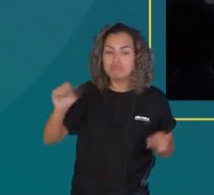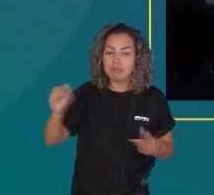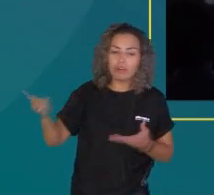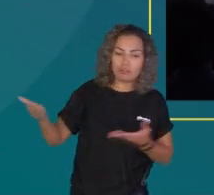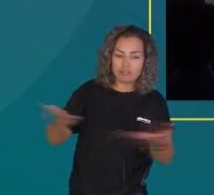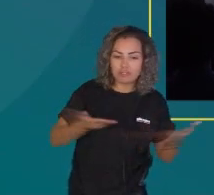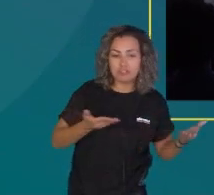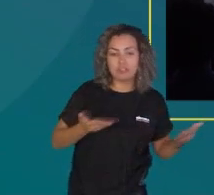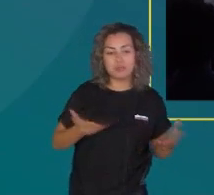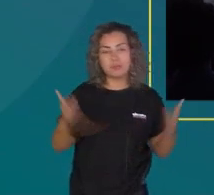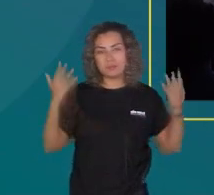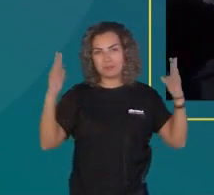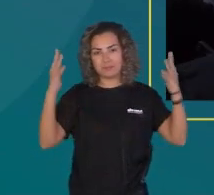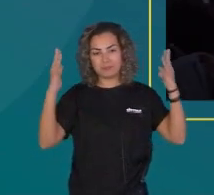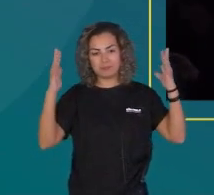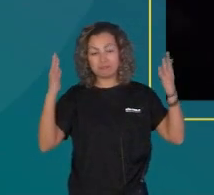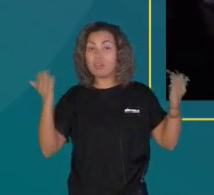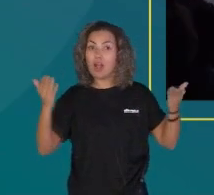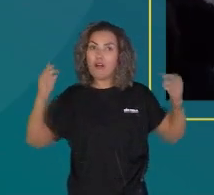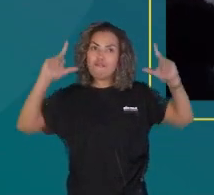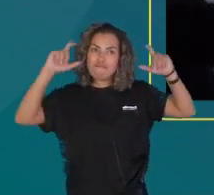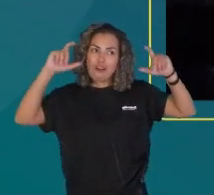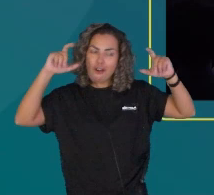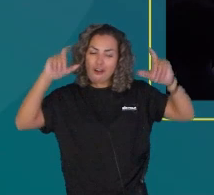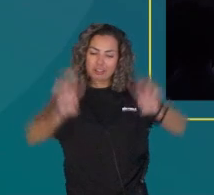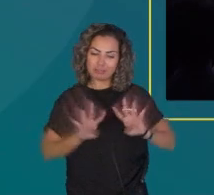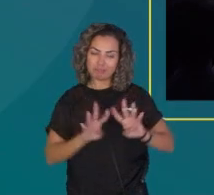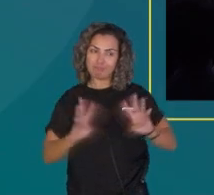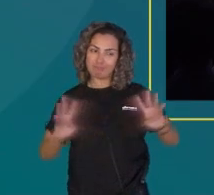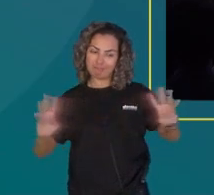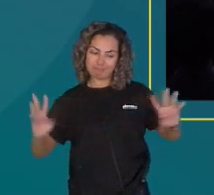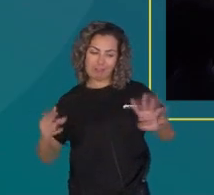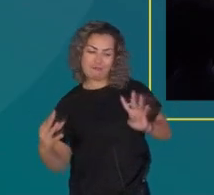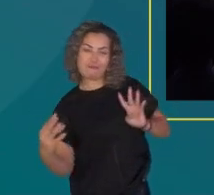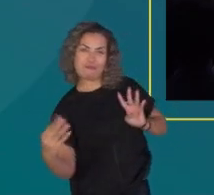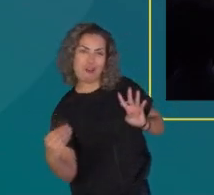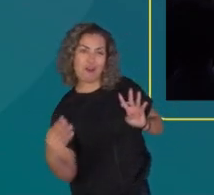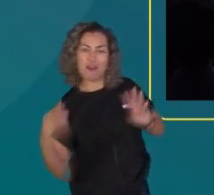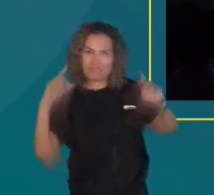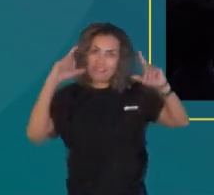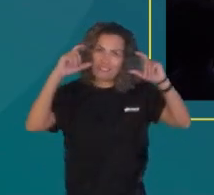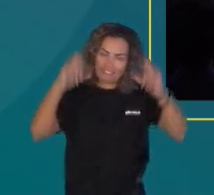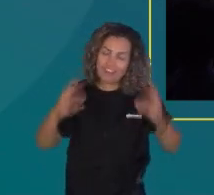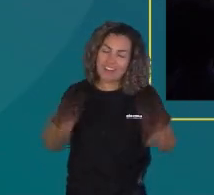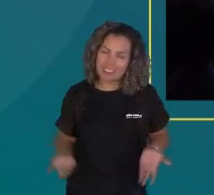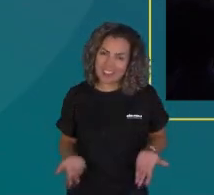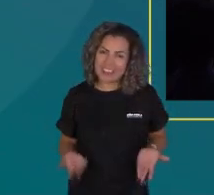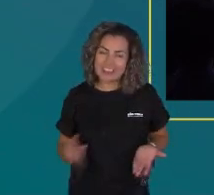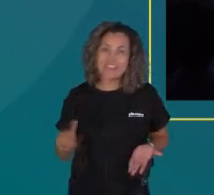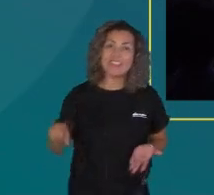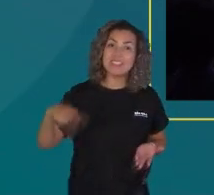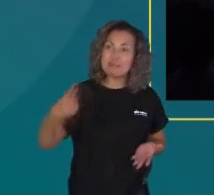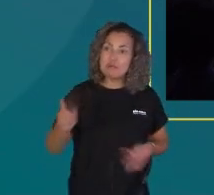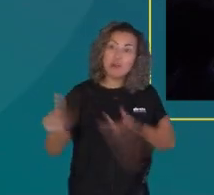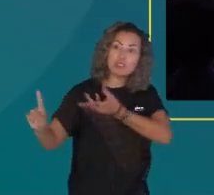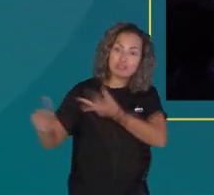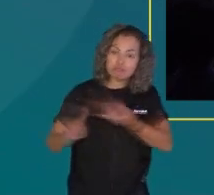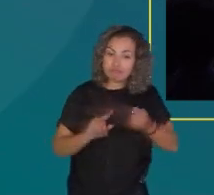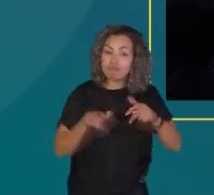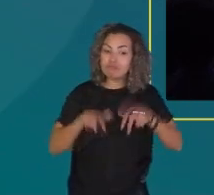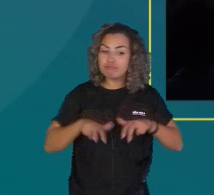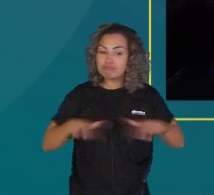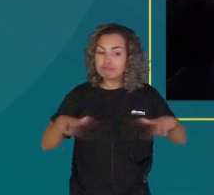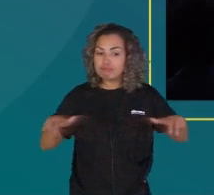Family picture, let us quickly take a family picture. And then the next panel, you know who you are, please get ready to come up to stage.